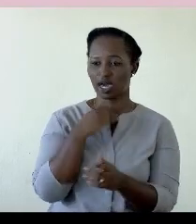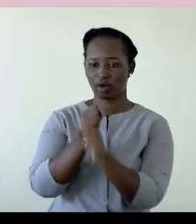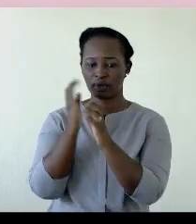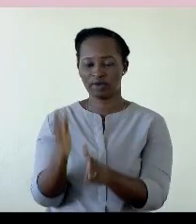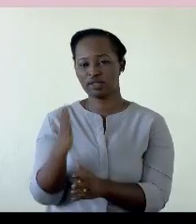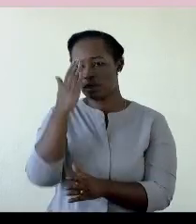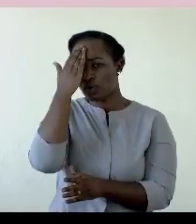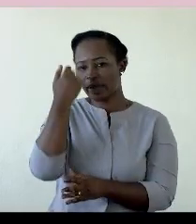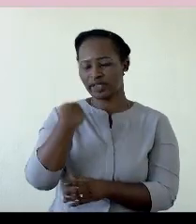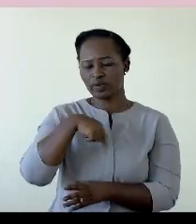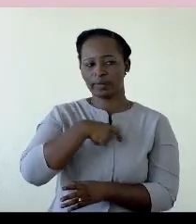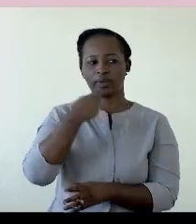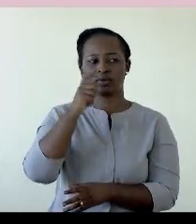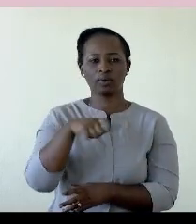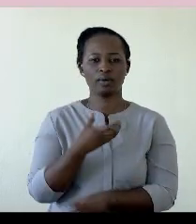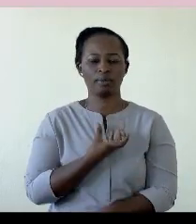have